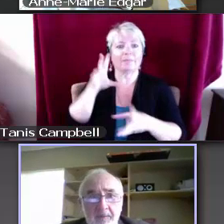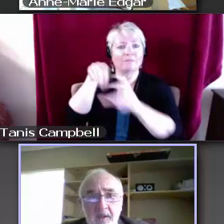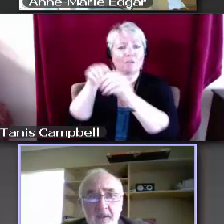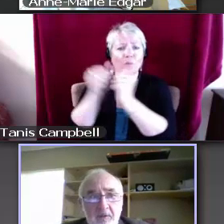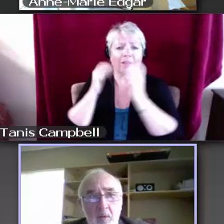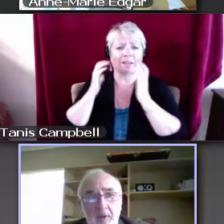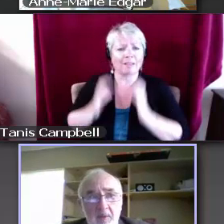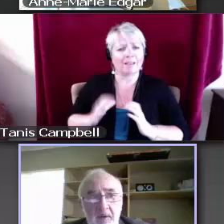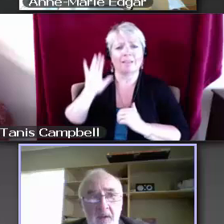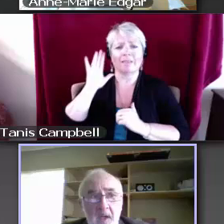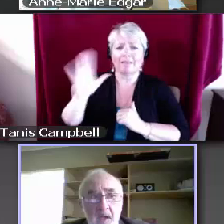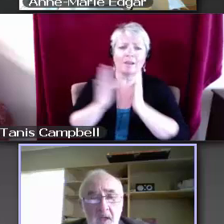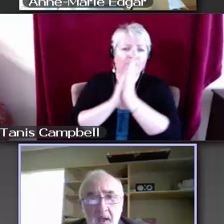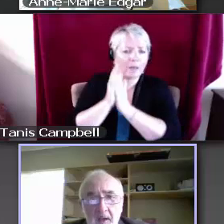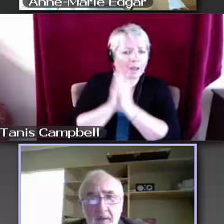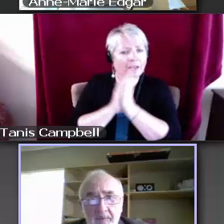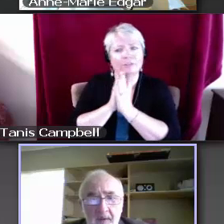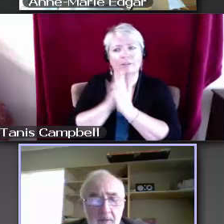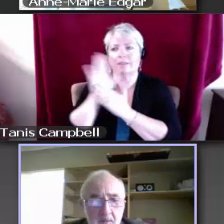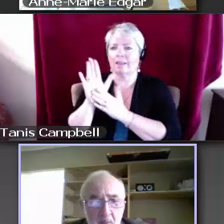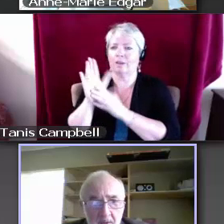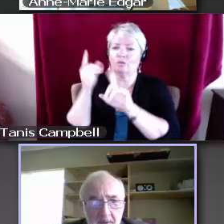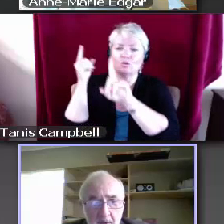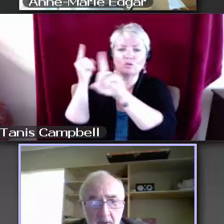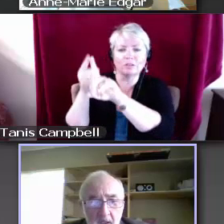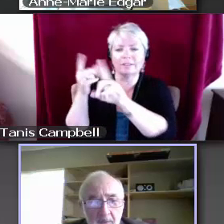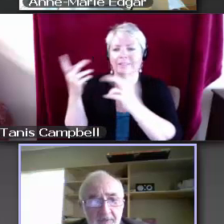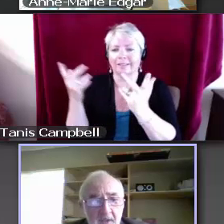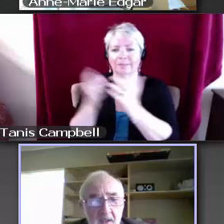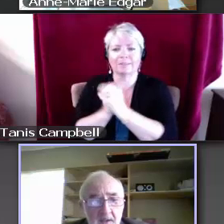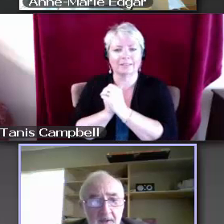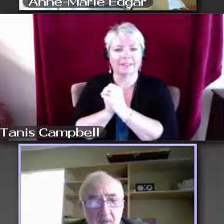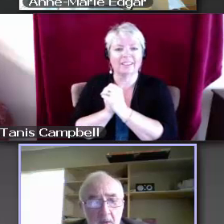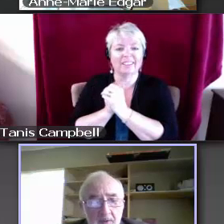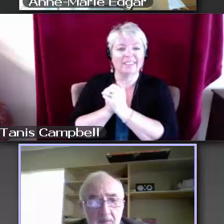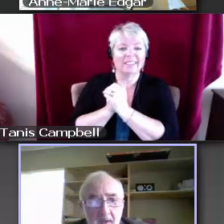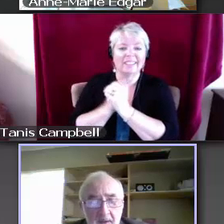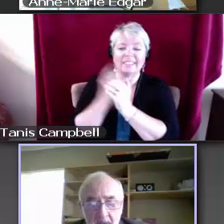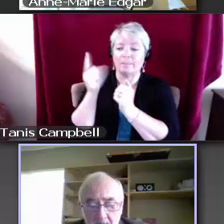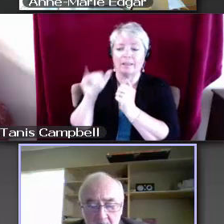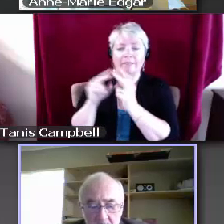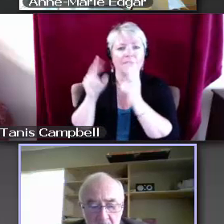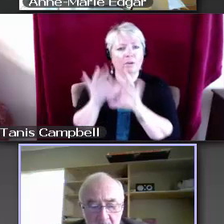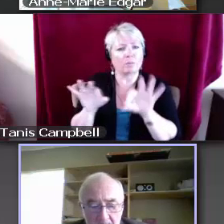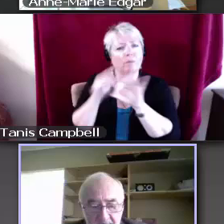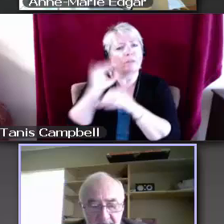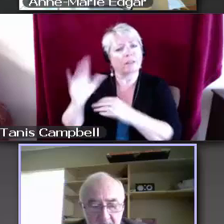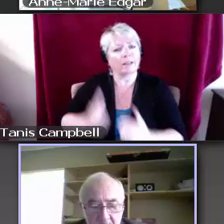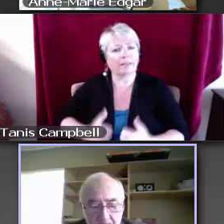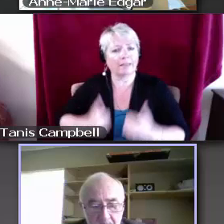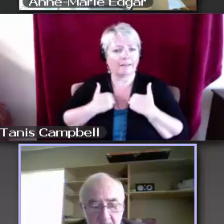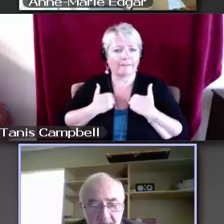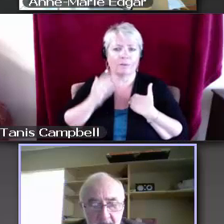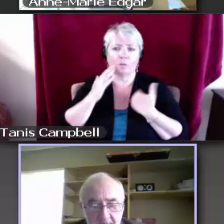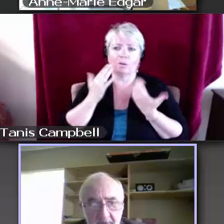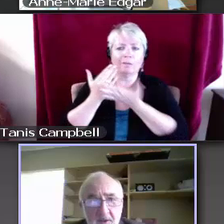achieve something that's going to be very important in their lives. It's going to make them